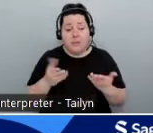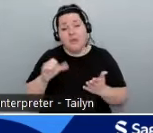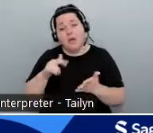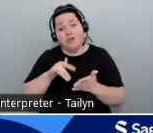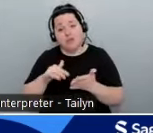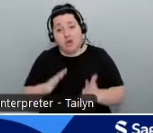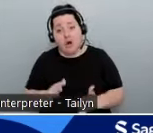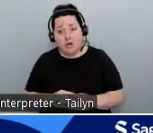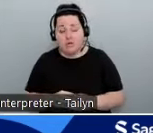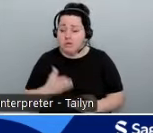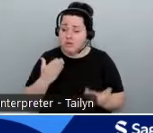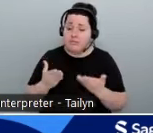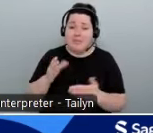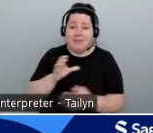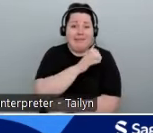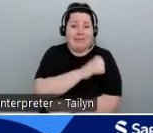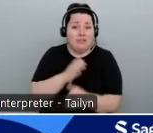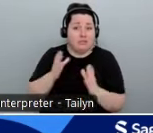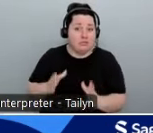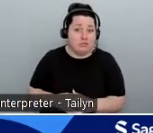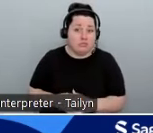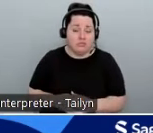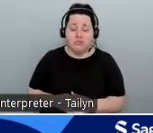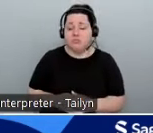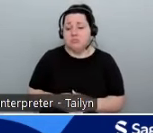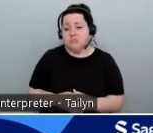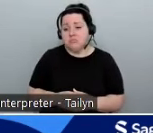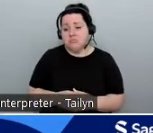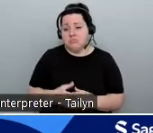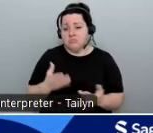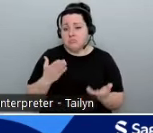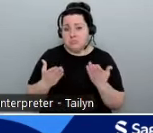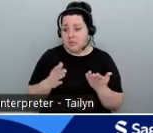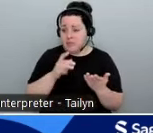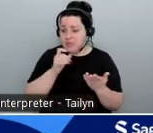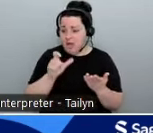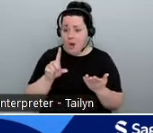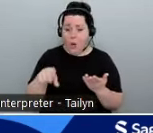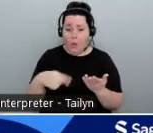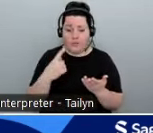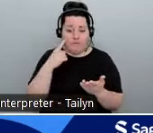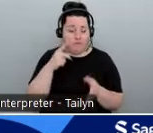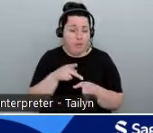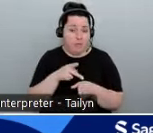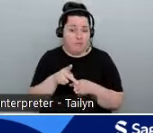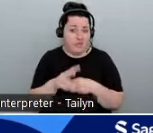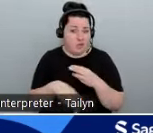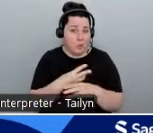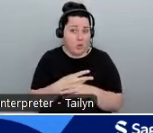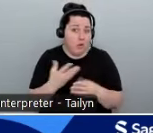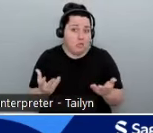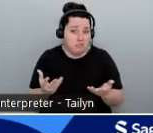may be clinicians. It may not just apply in the professional world, but it may be